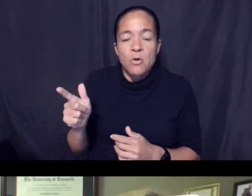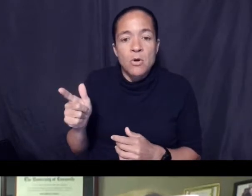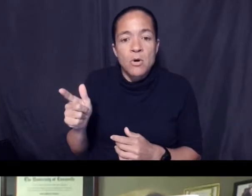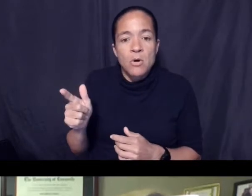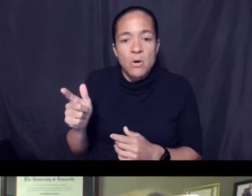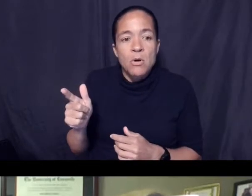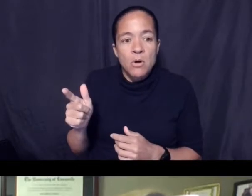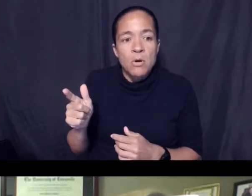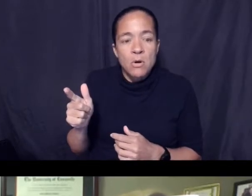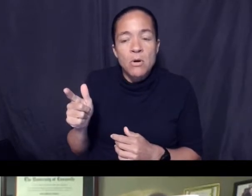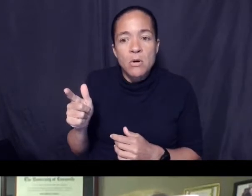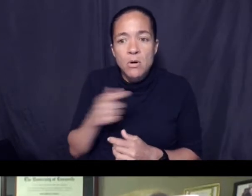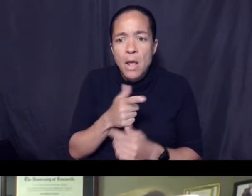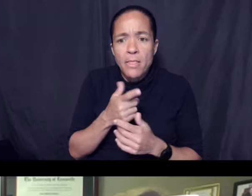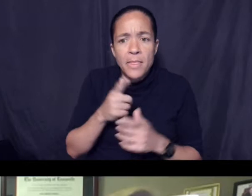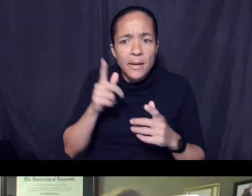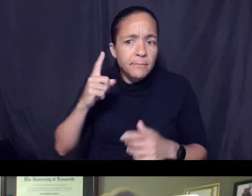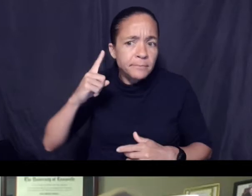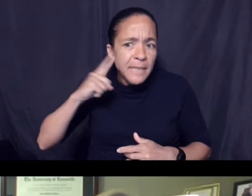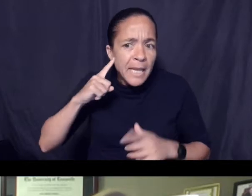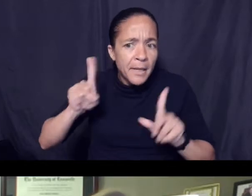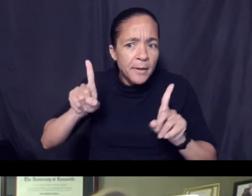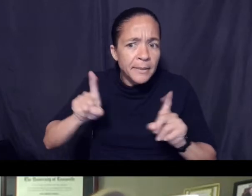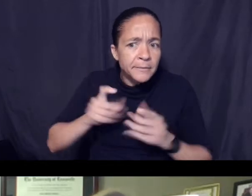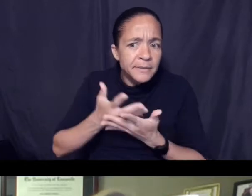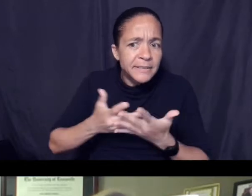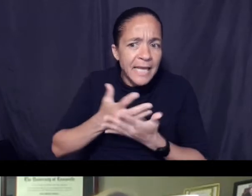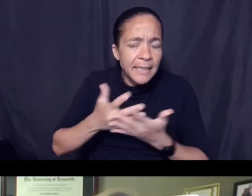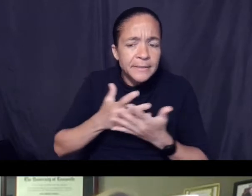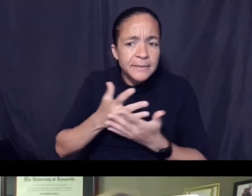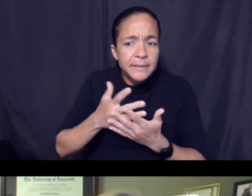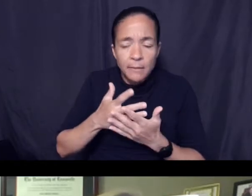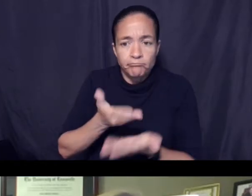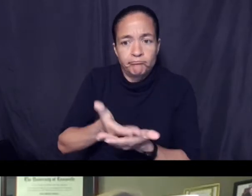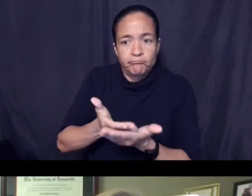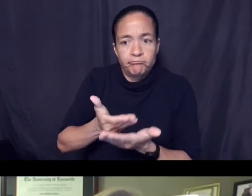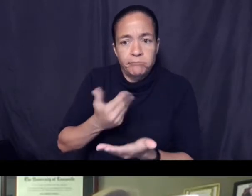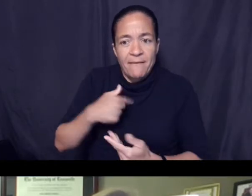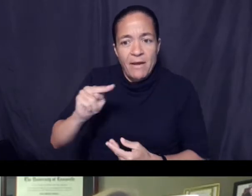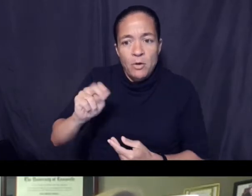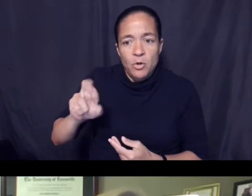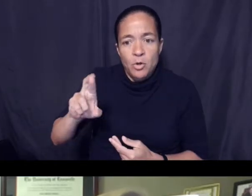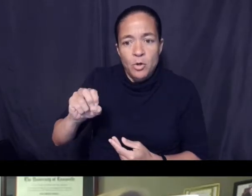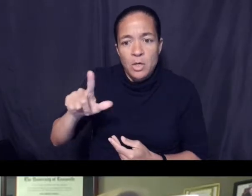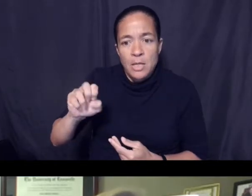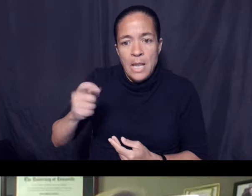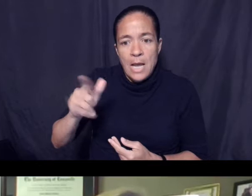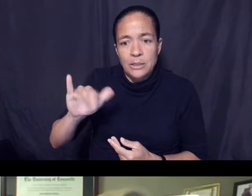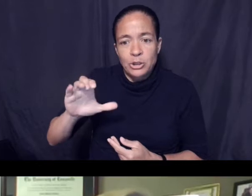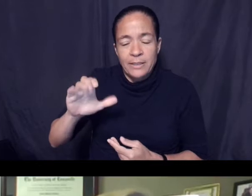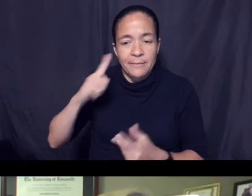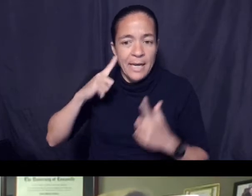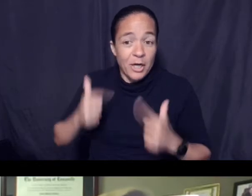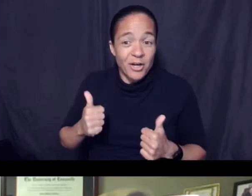hearing evaluation showed he had neurologic hearing loss, and this was the beginning of life as I